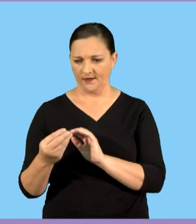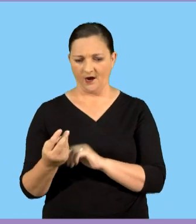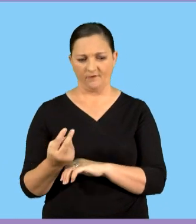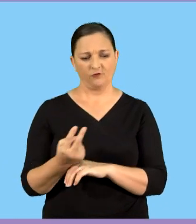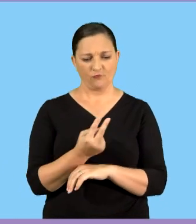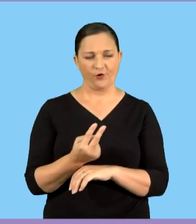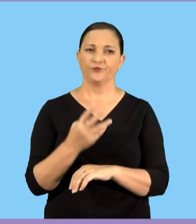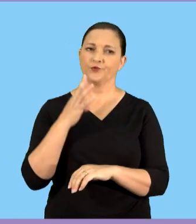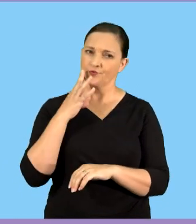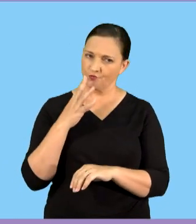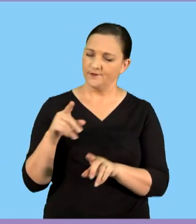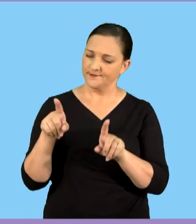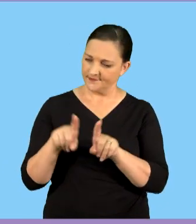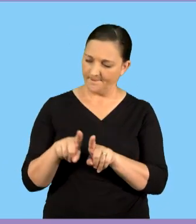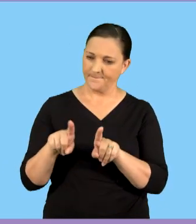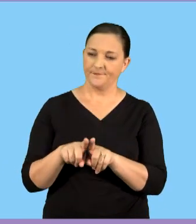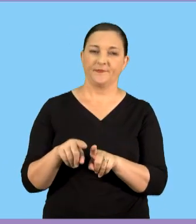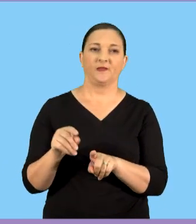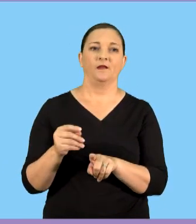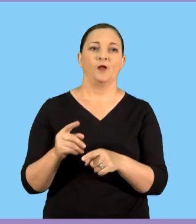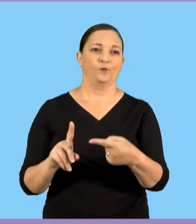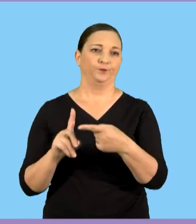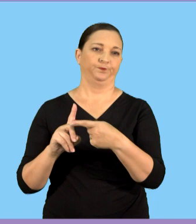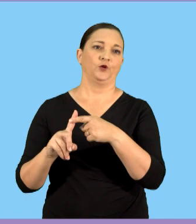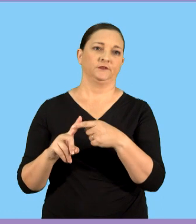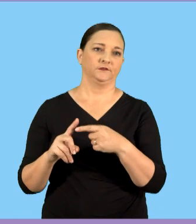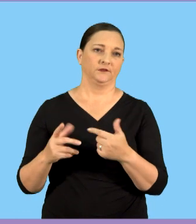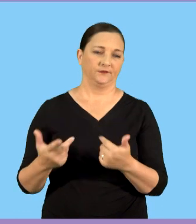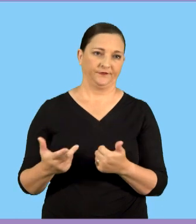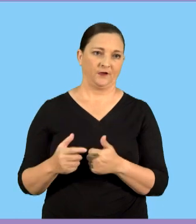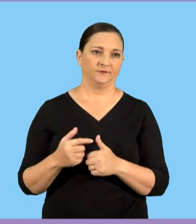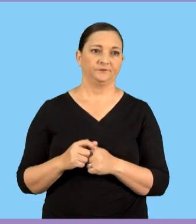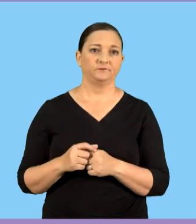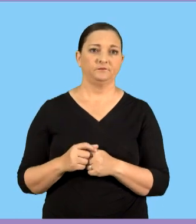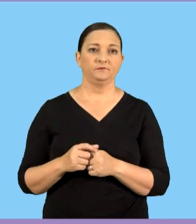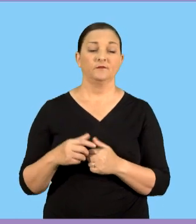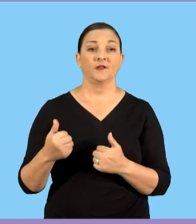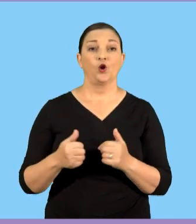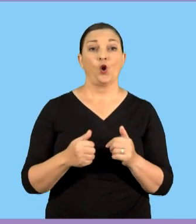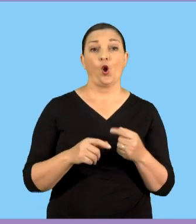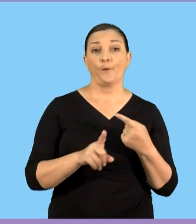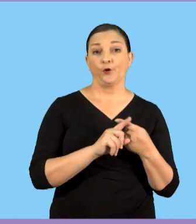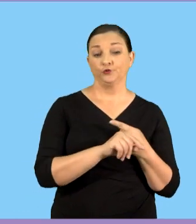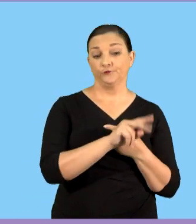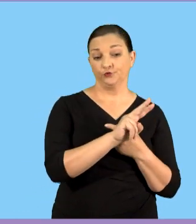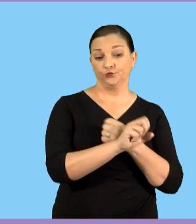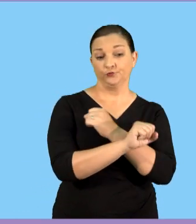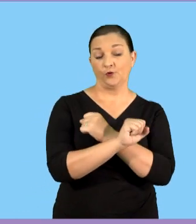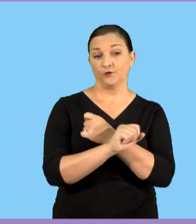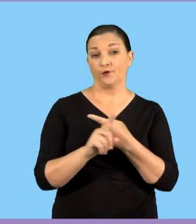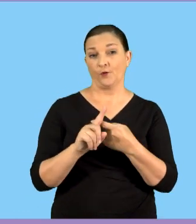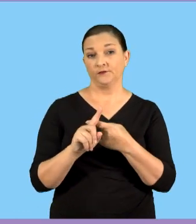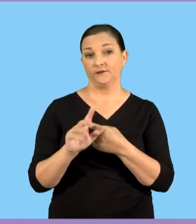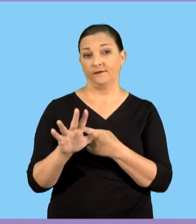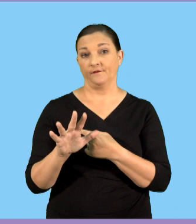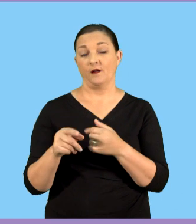these two negative numbers will also be positive. If I have a positive 2 multiplied by a positive